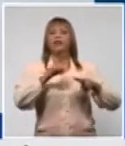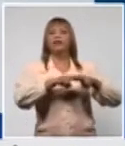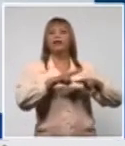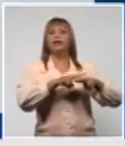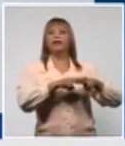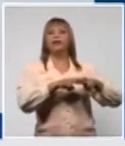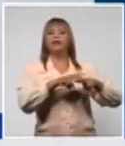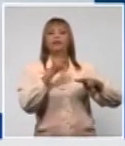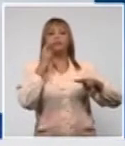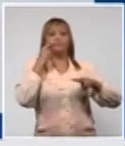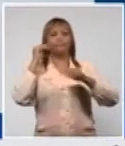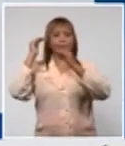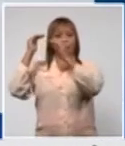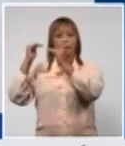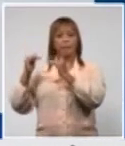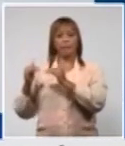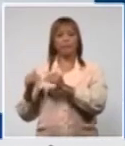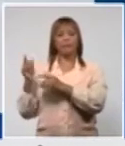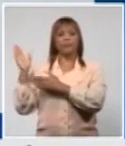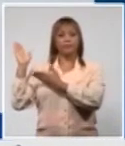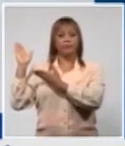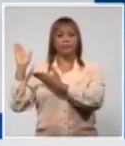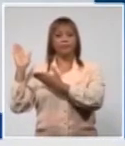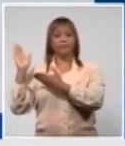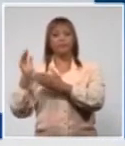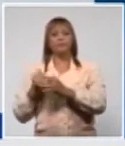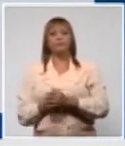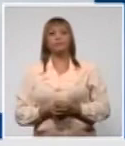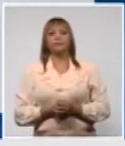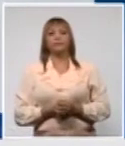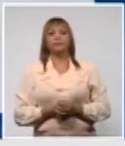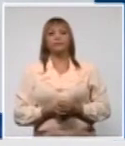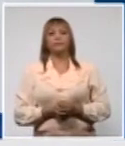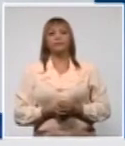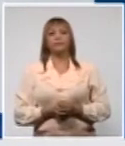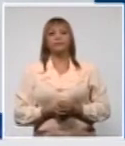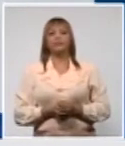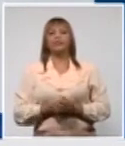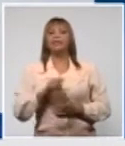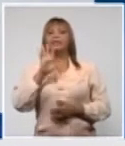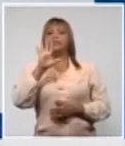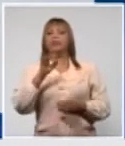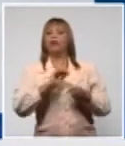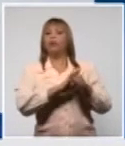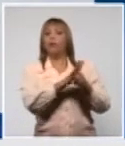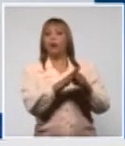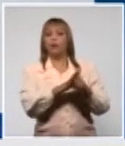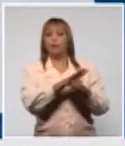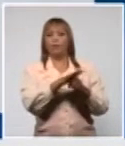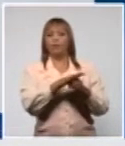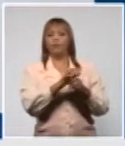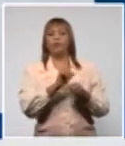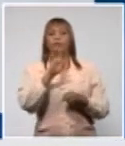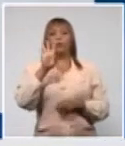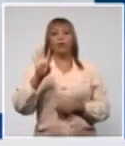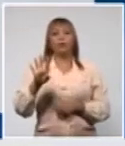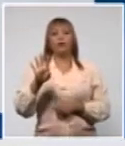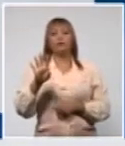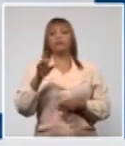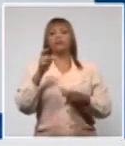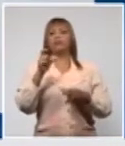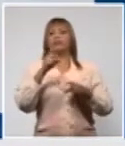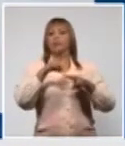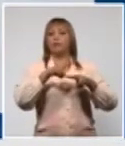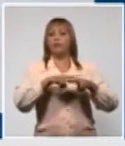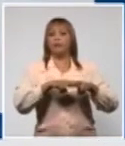to Centro Habana, 1 to Playa, and 1 to Marianao. In Santi Spiritus, the